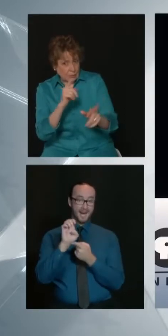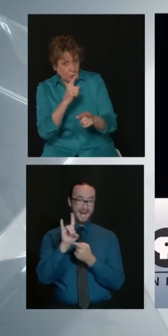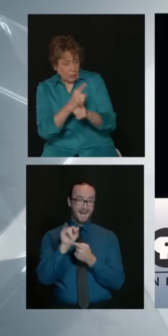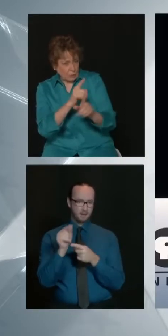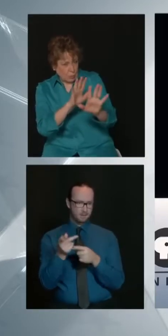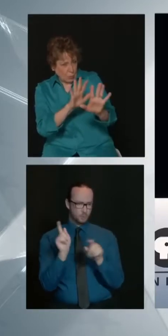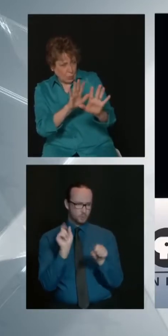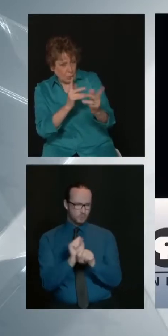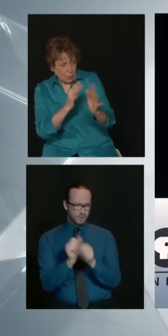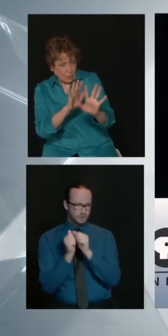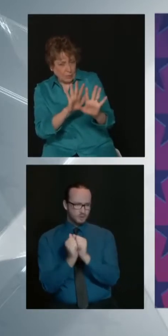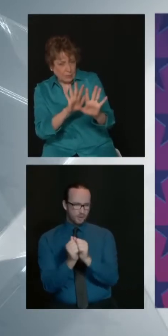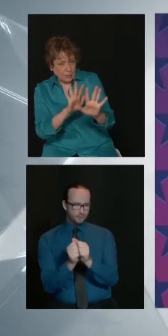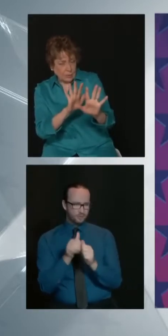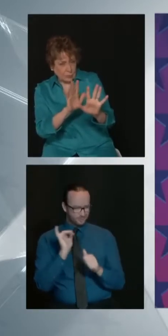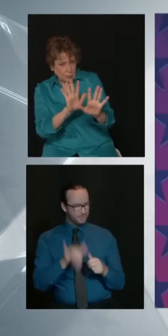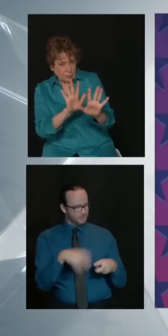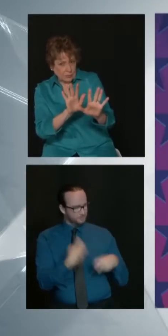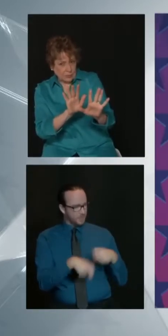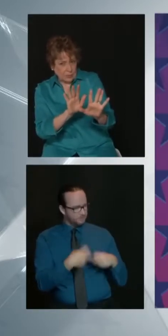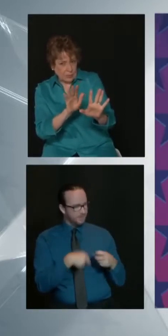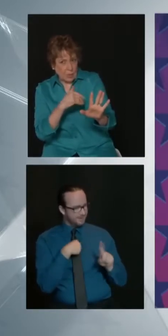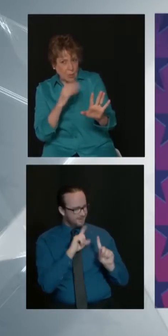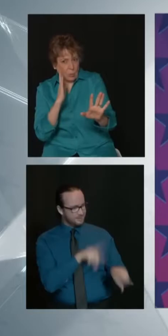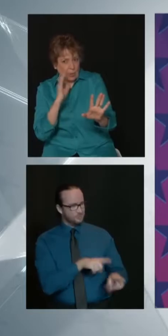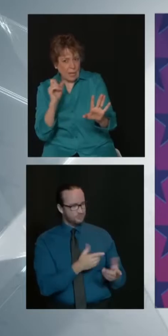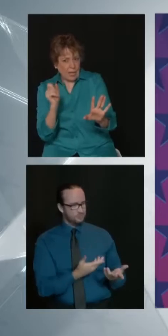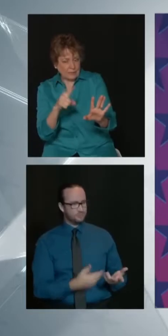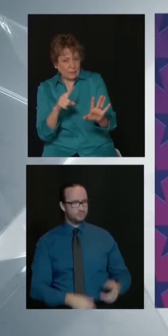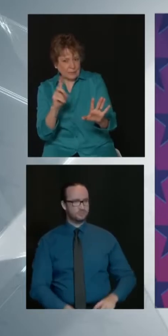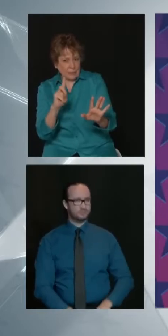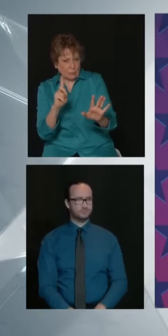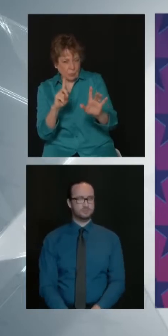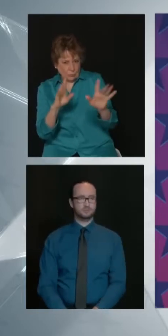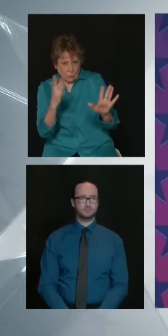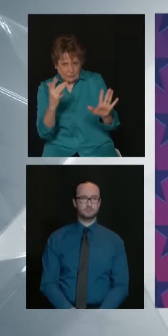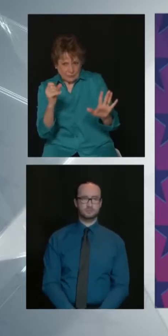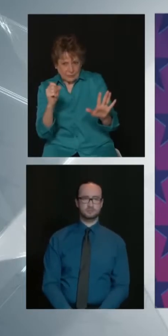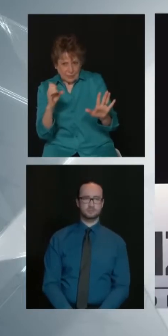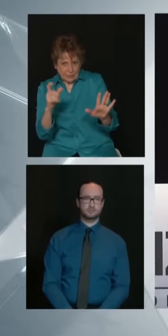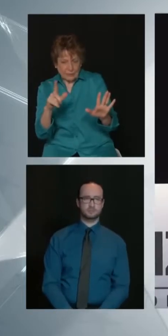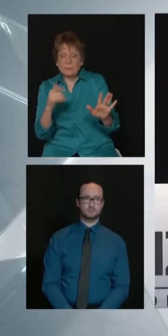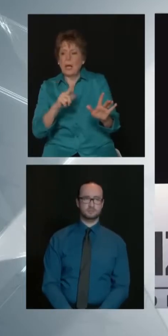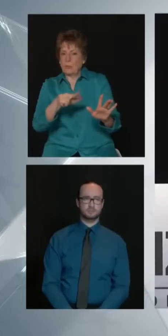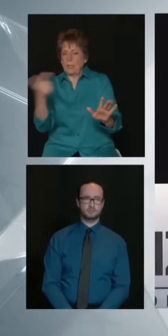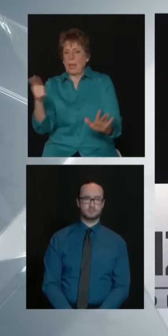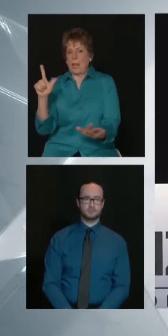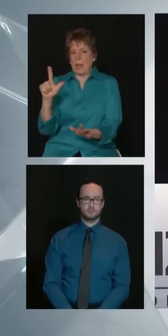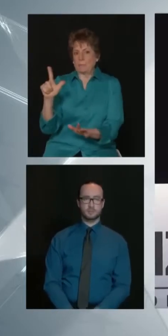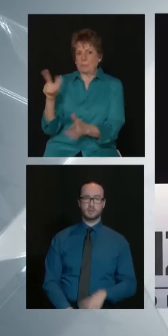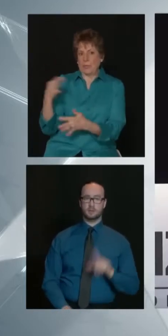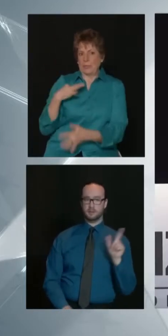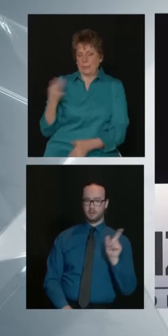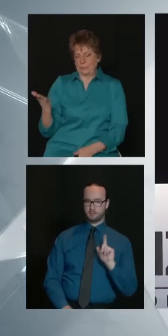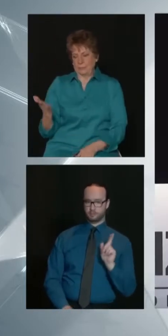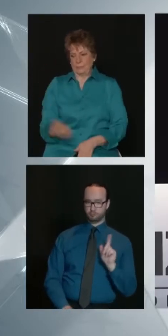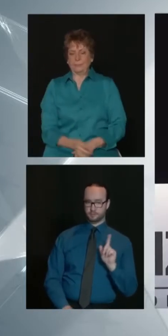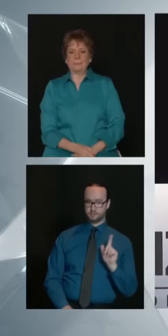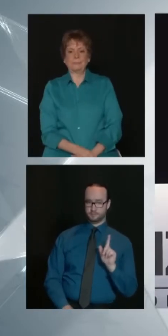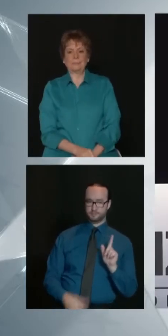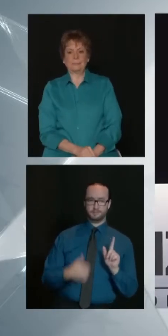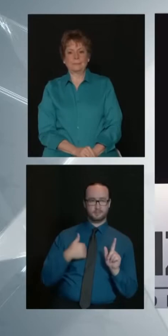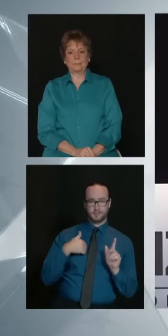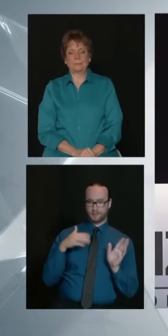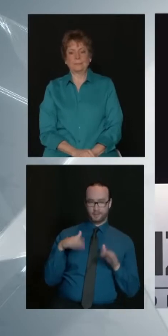that's a problem. We will in just a second. Mark? Boy, for a guy who's never been elected before, he sure sounds like a politician to me. I'll answer the question.